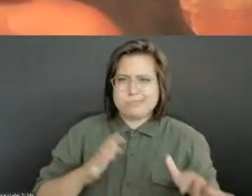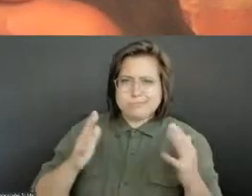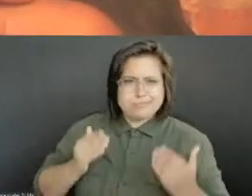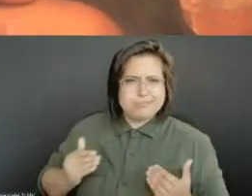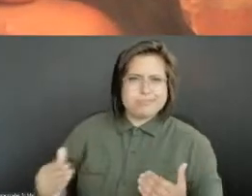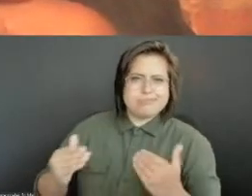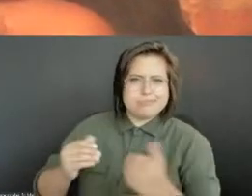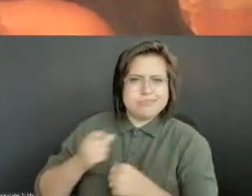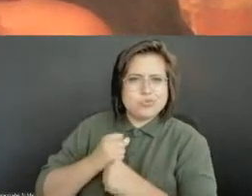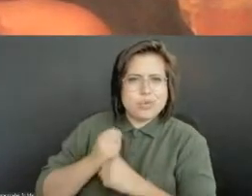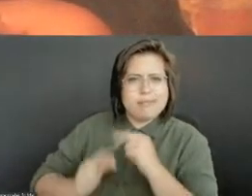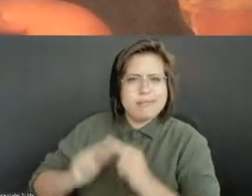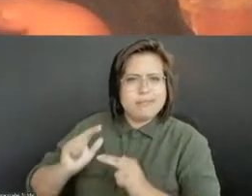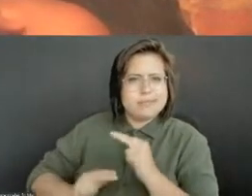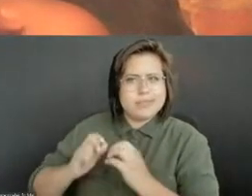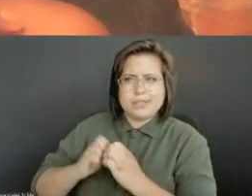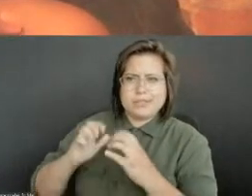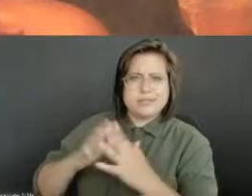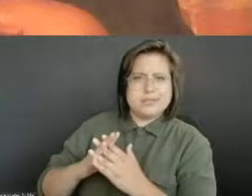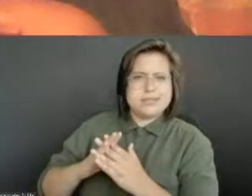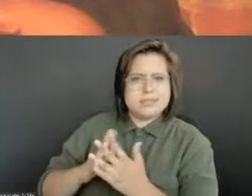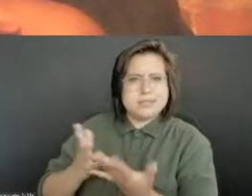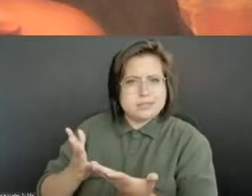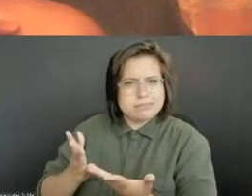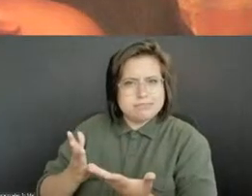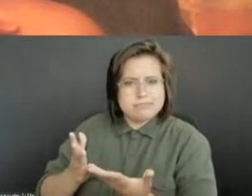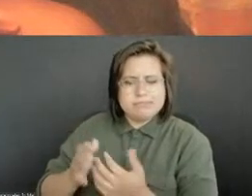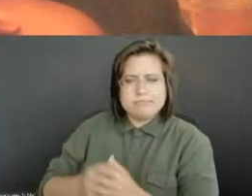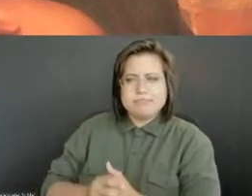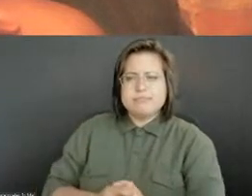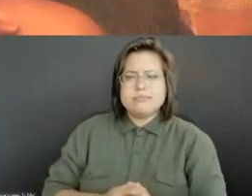to produce the health workforce.